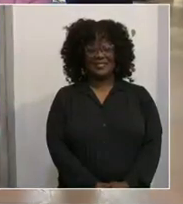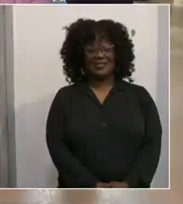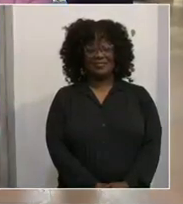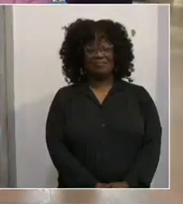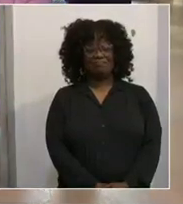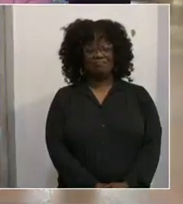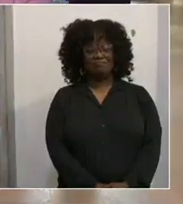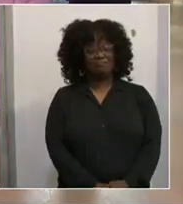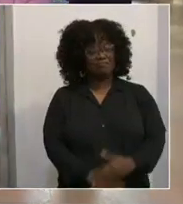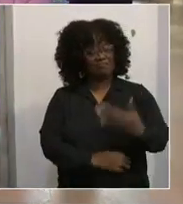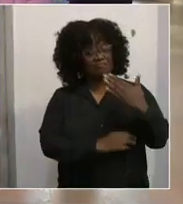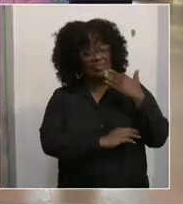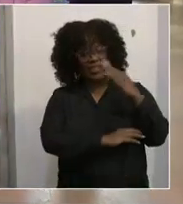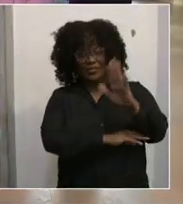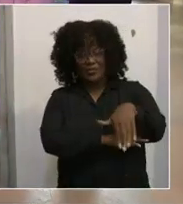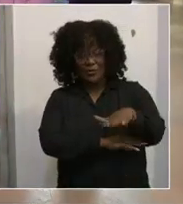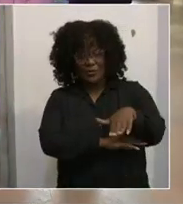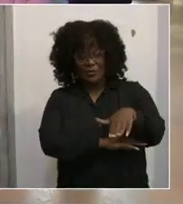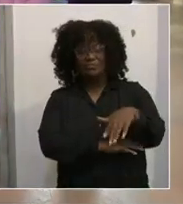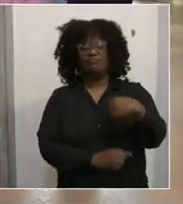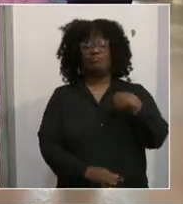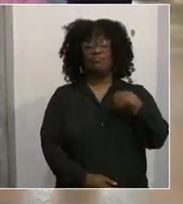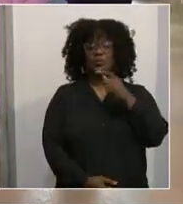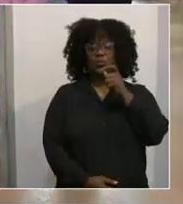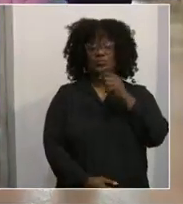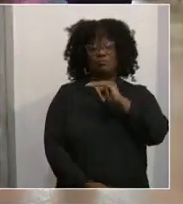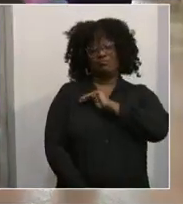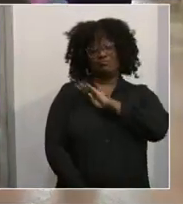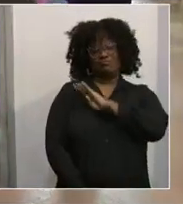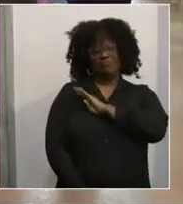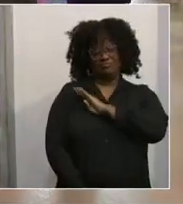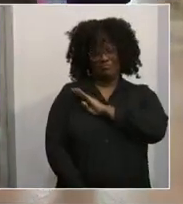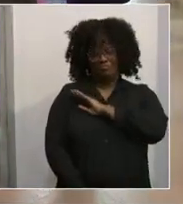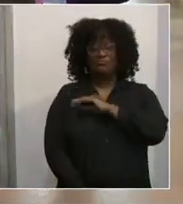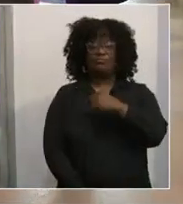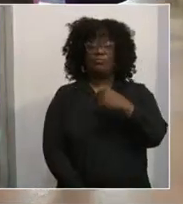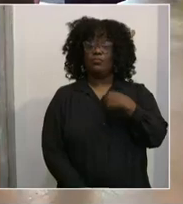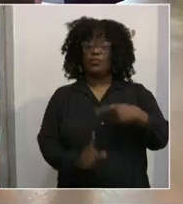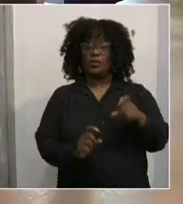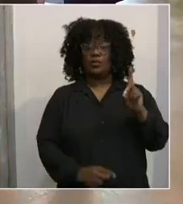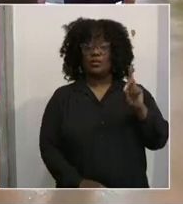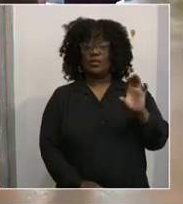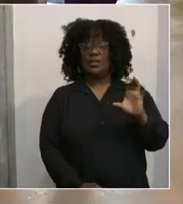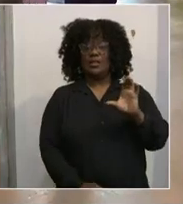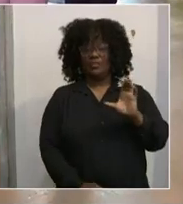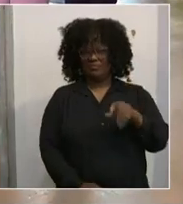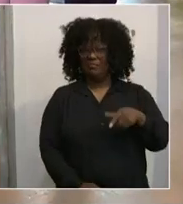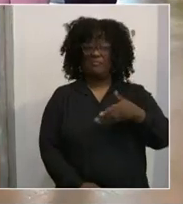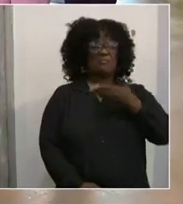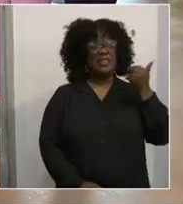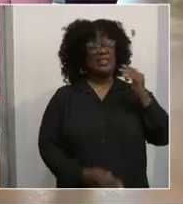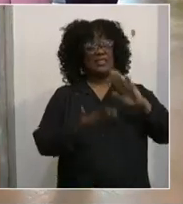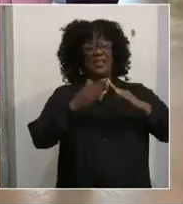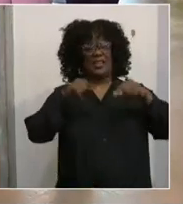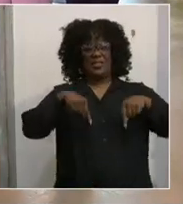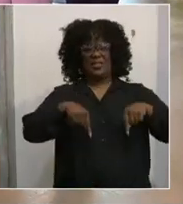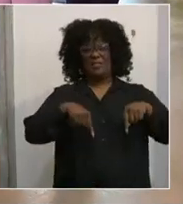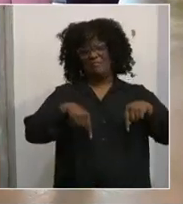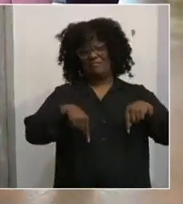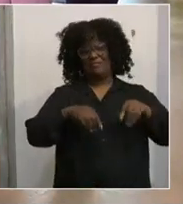Good afternoon, everybody. I'm Muriel Bowser. I am the mayor of the best city in the world. And